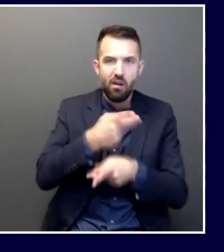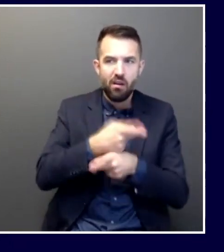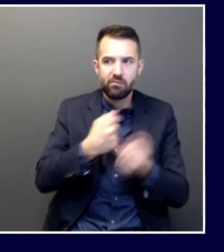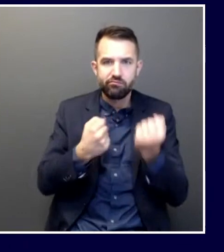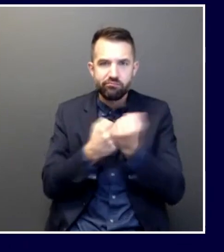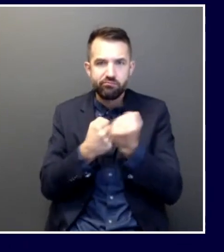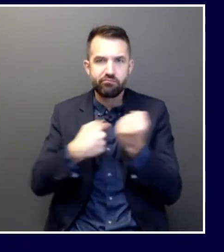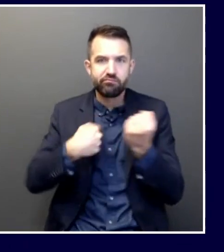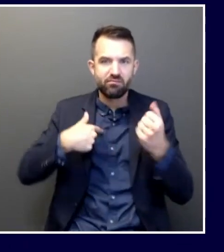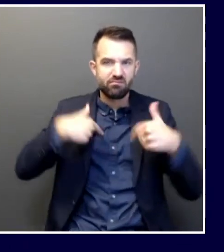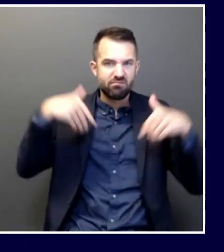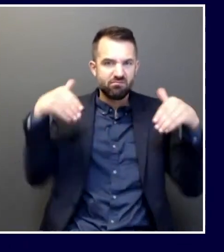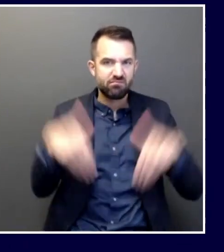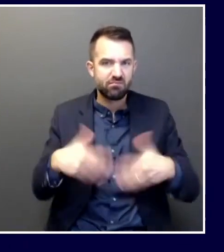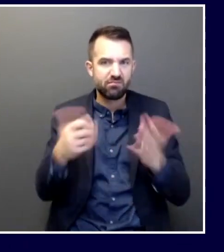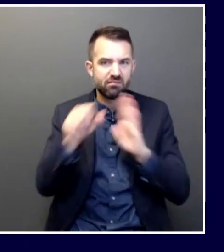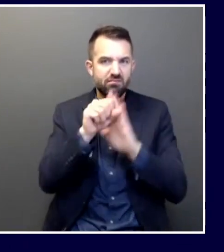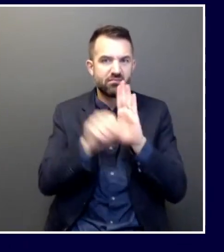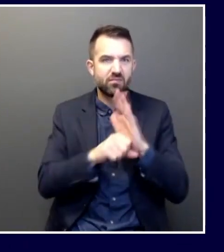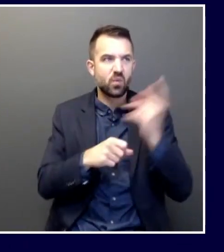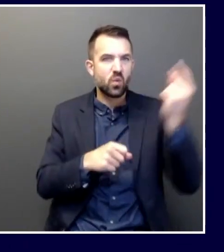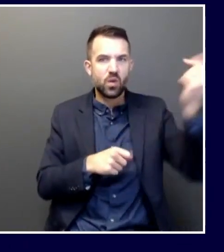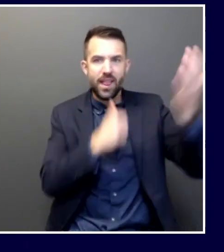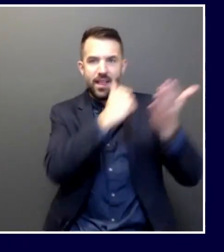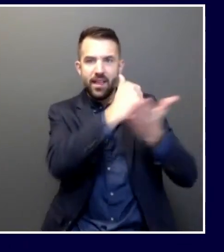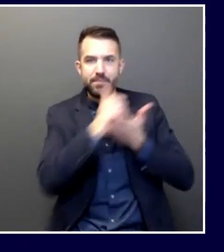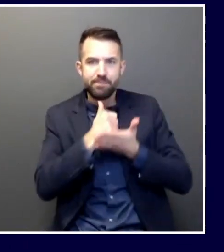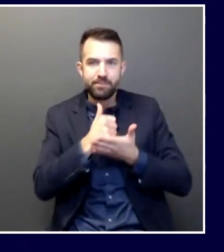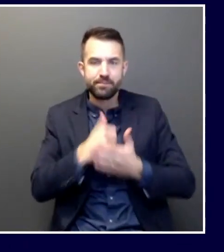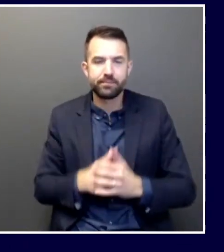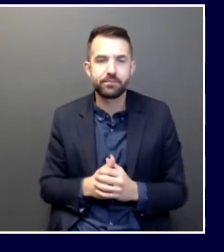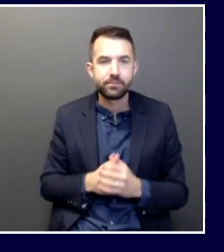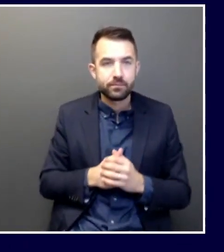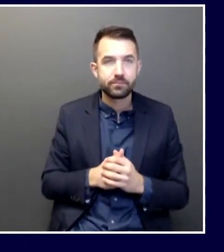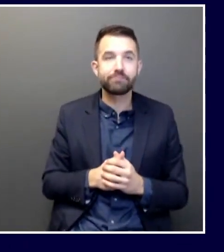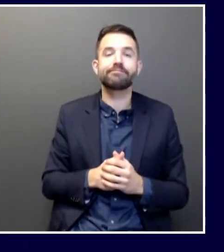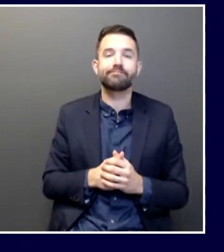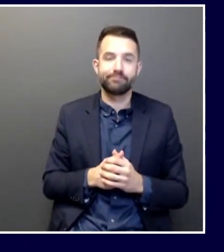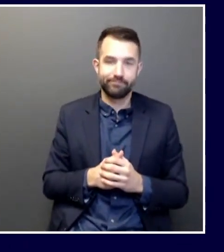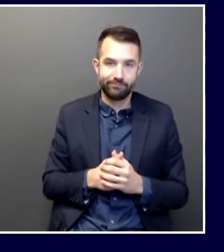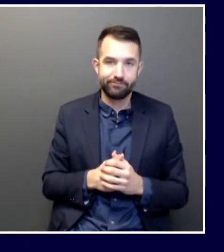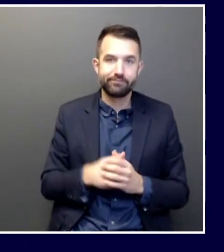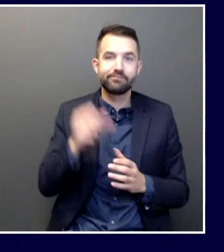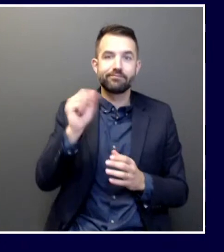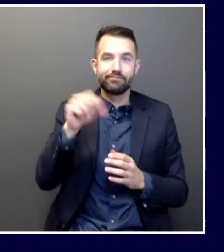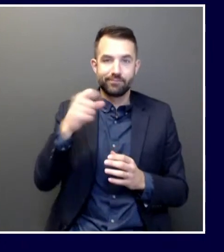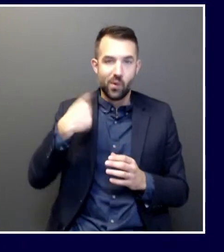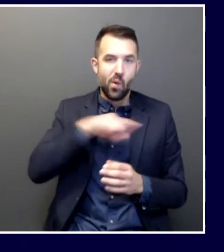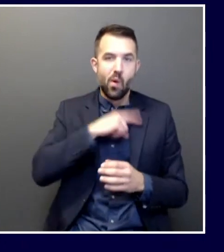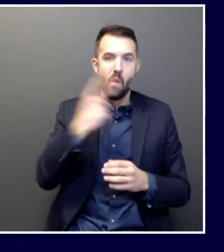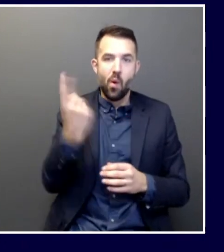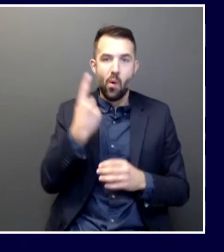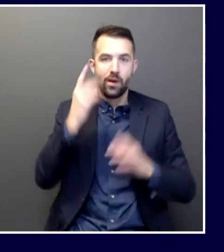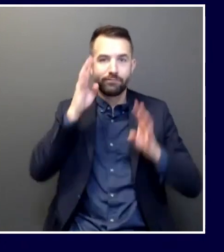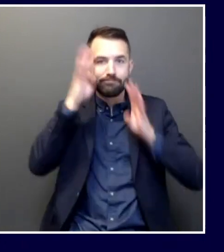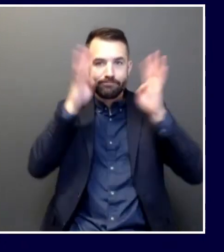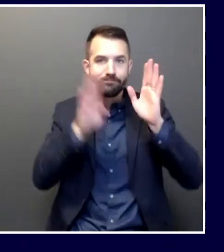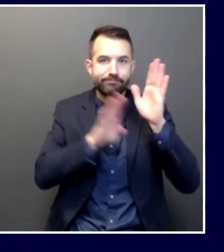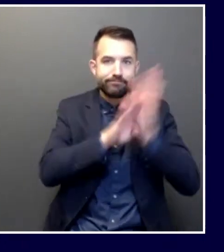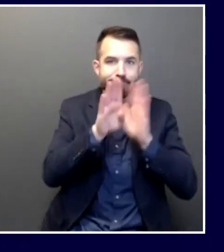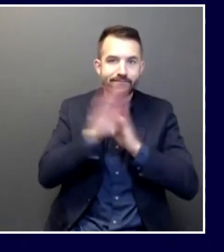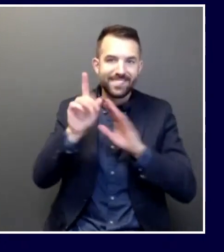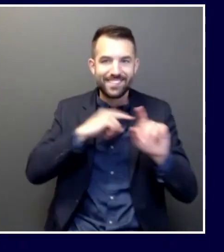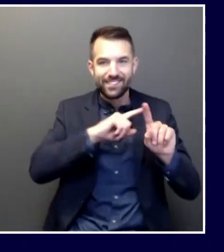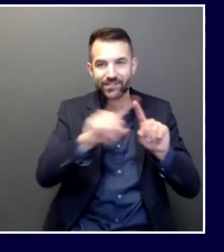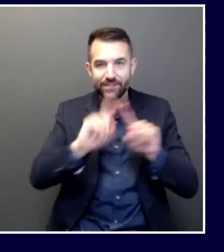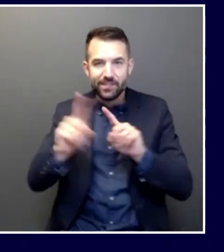closing? Yeah, we always are looking for new ways, new creative ways to support some of these group homes, because